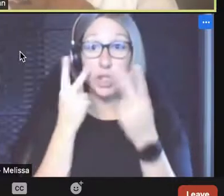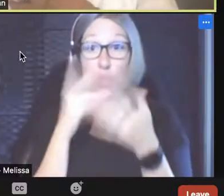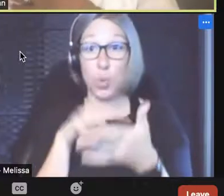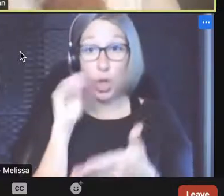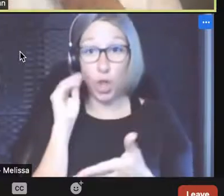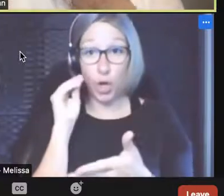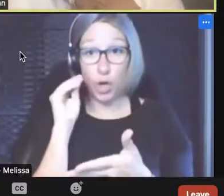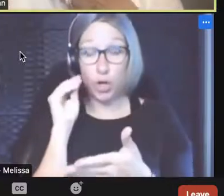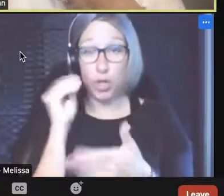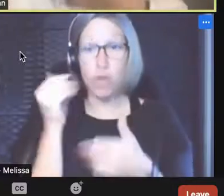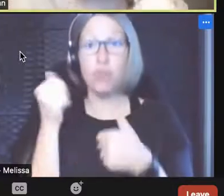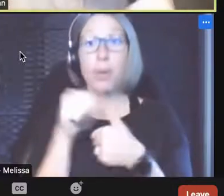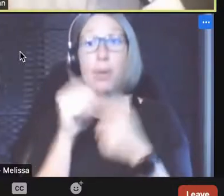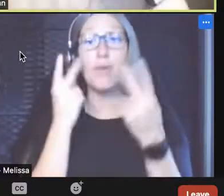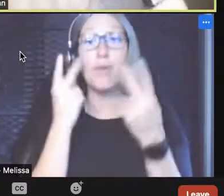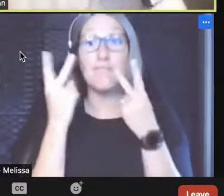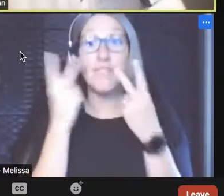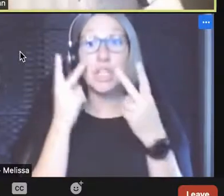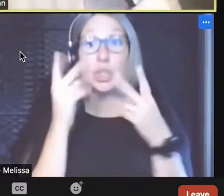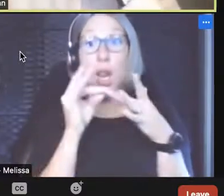one taking you across the bridge.